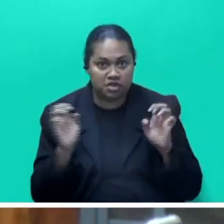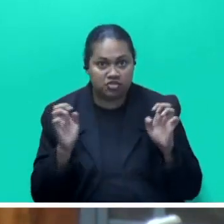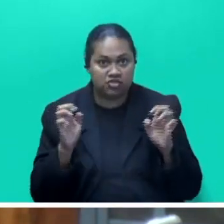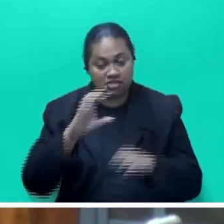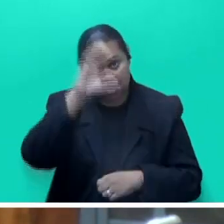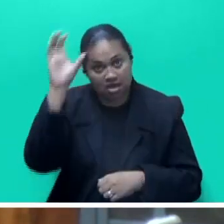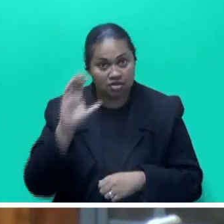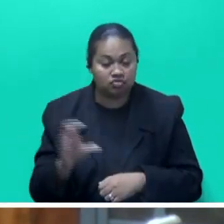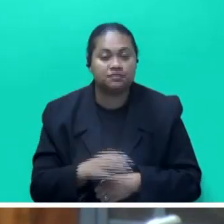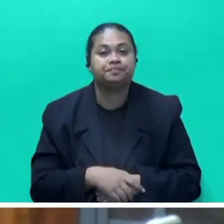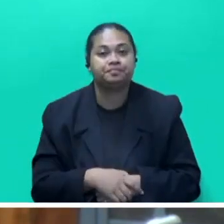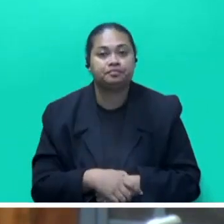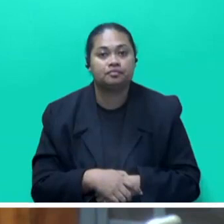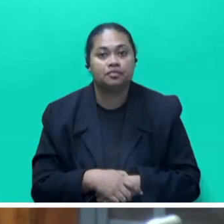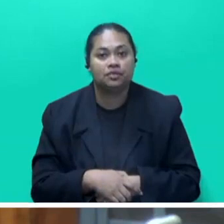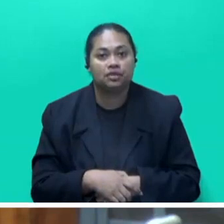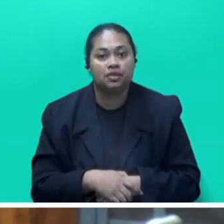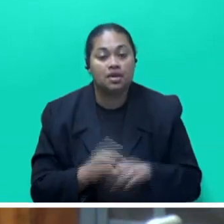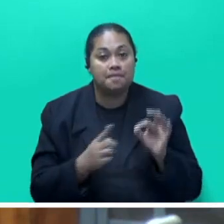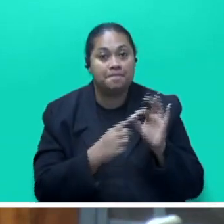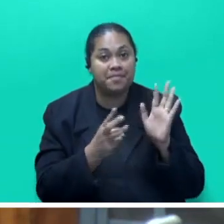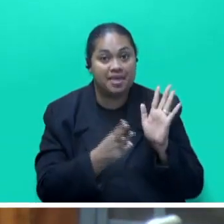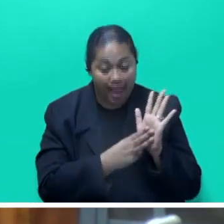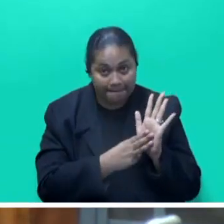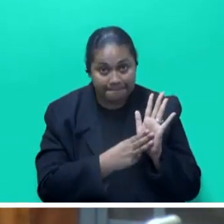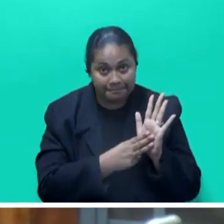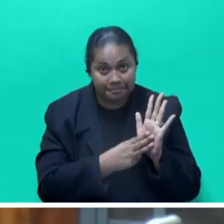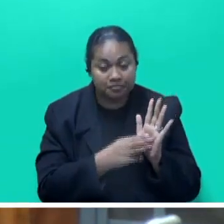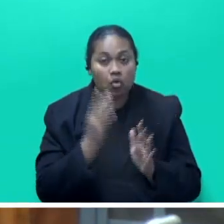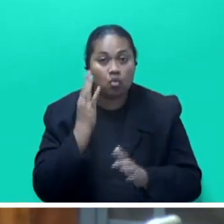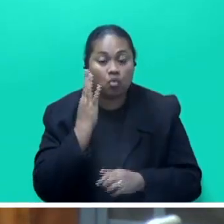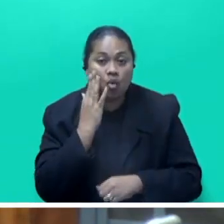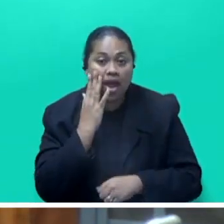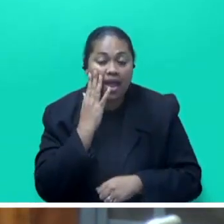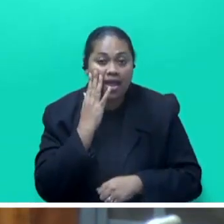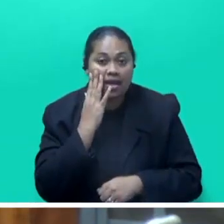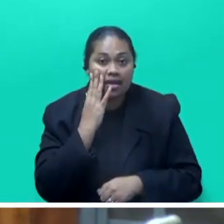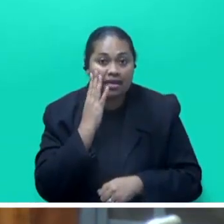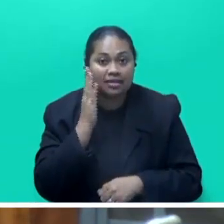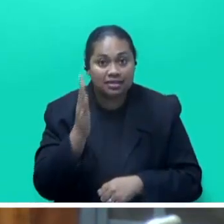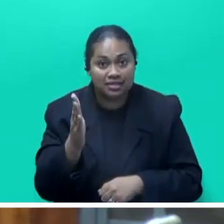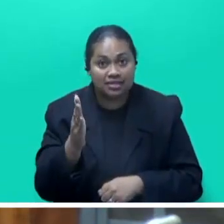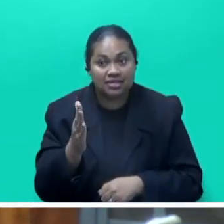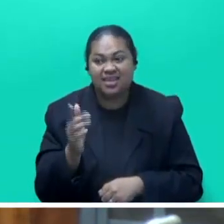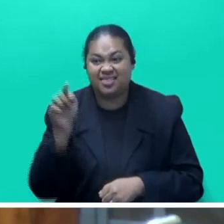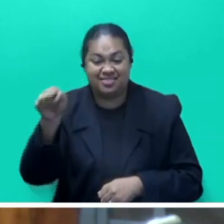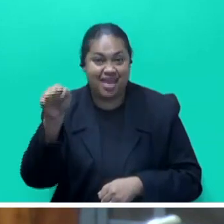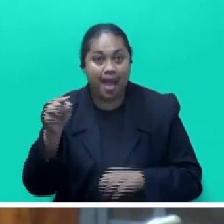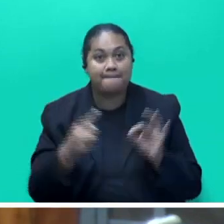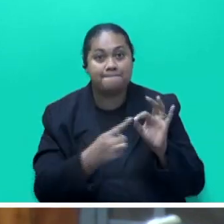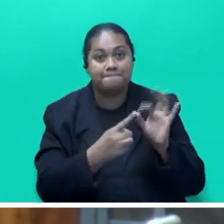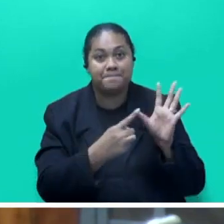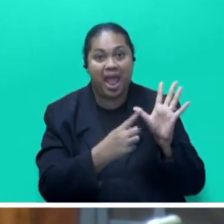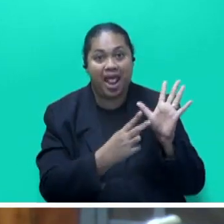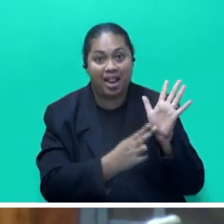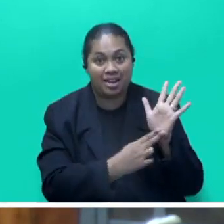state of emergency. The Honourable Prime Minister, whilst he was in Panama at the time,